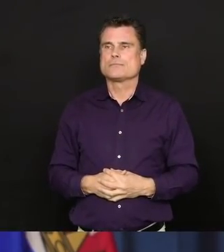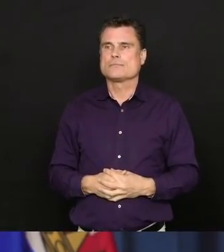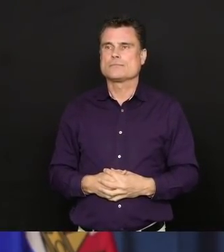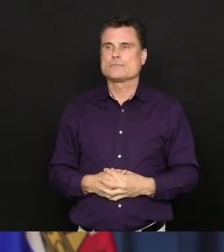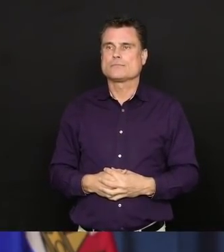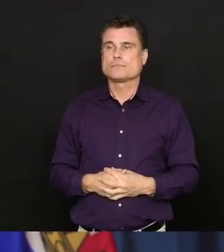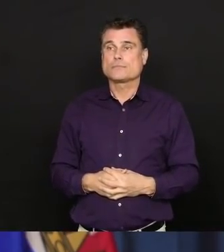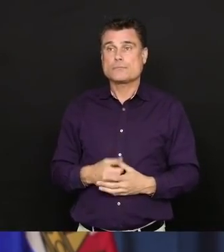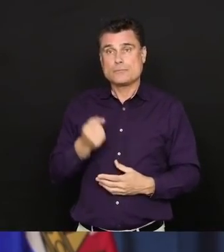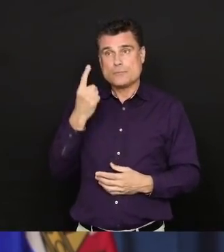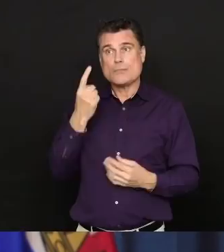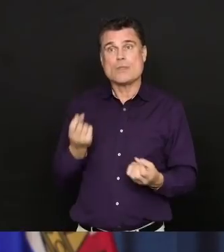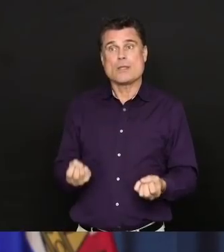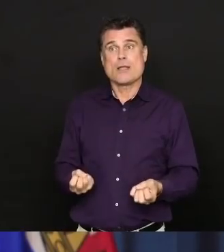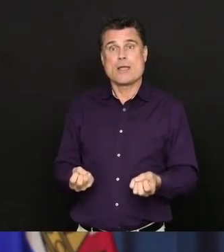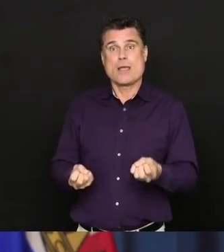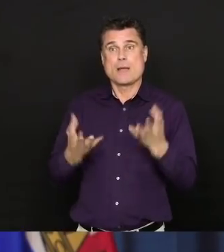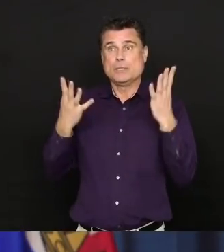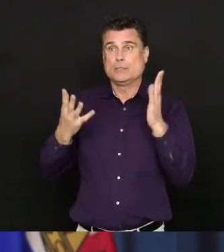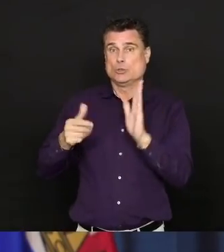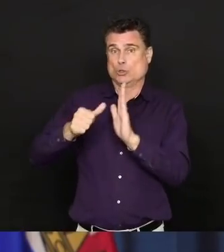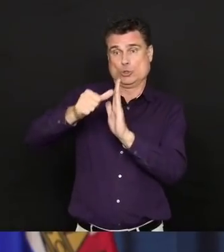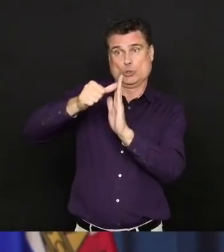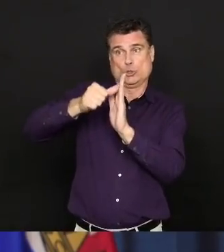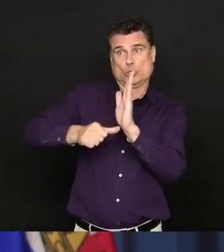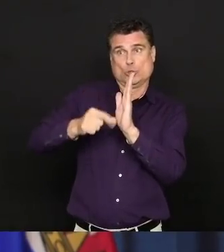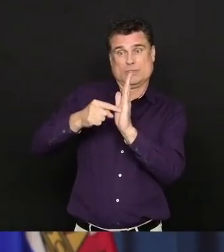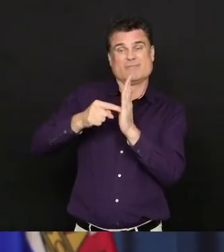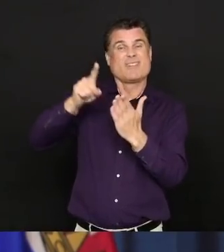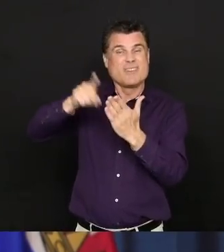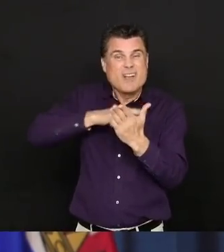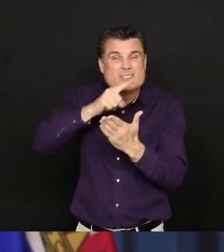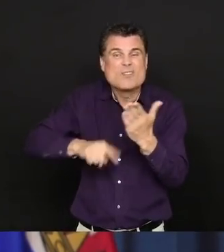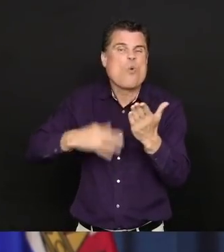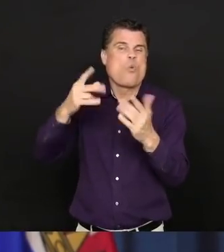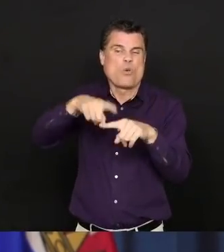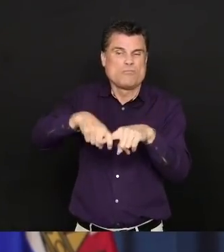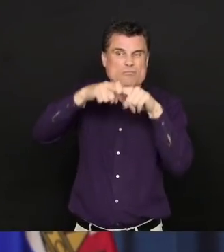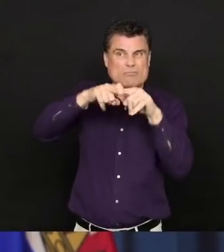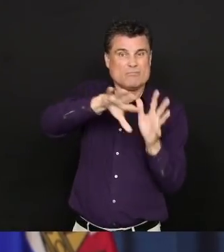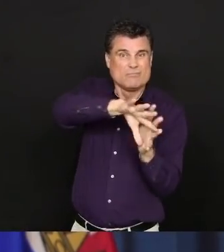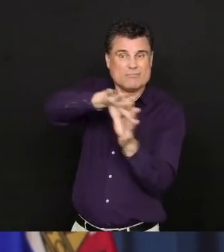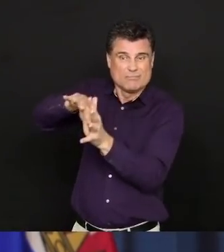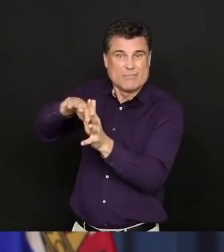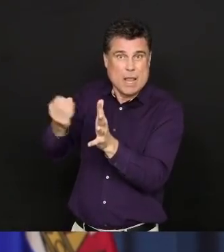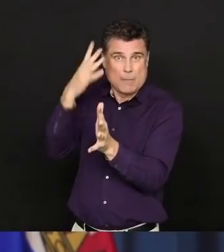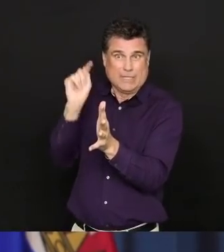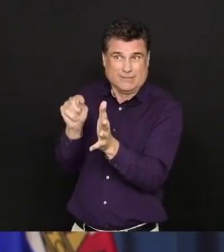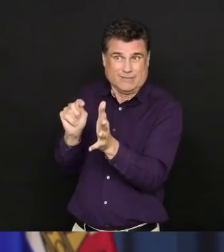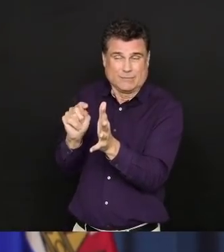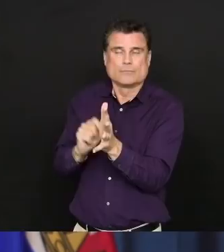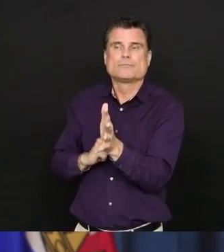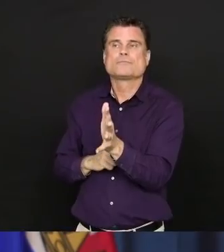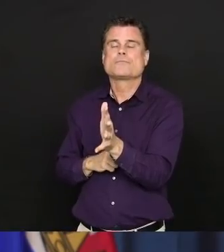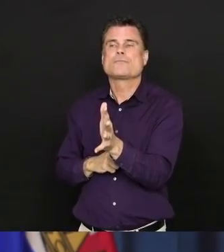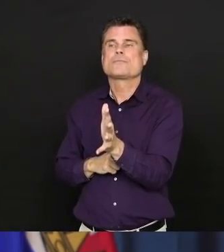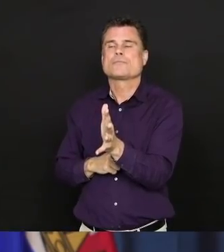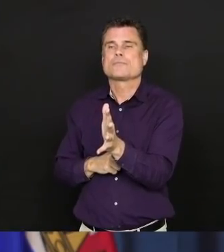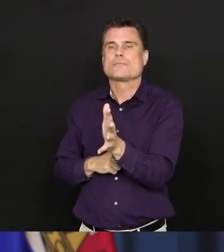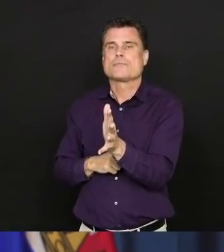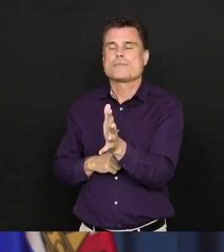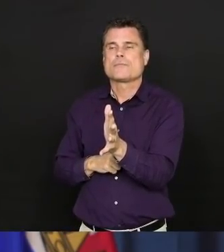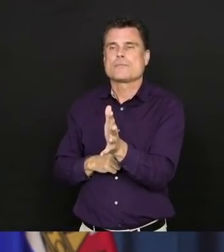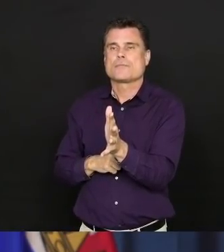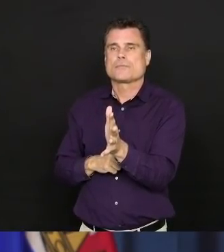I was asked yesterday about surgeries, so I just wanted to give some updated numbers on surgeries that have been canceled. And this is between